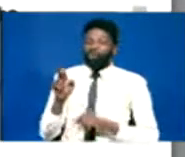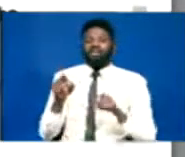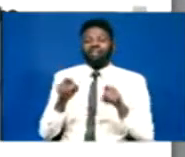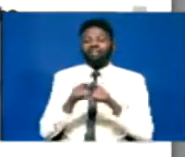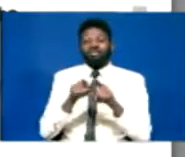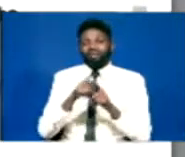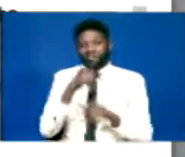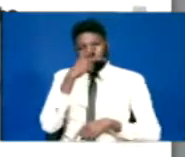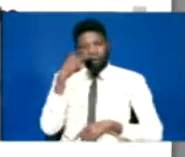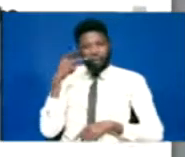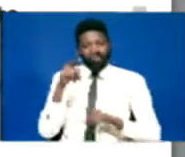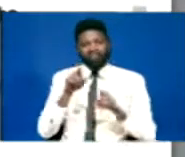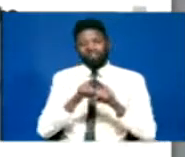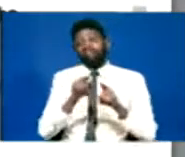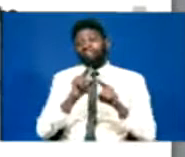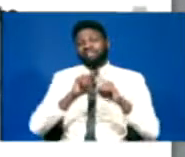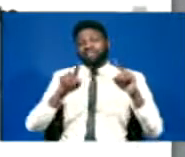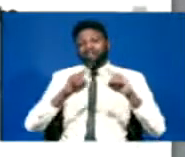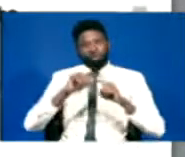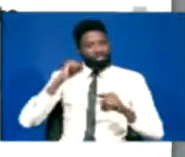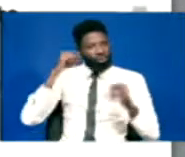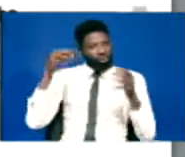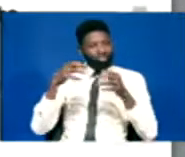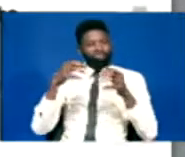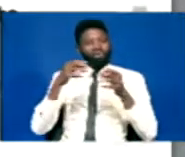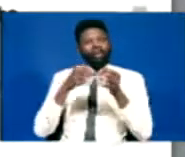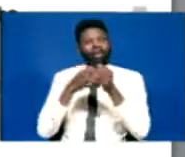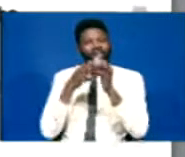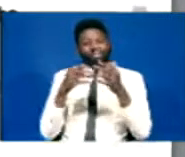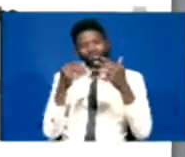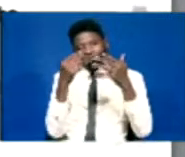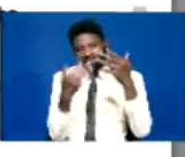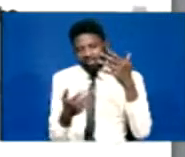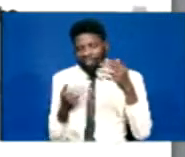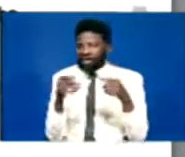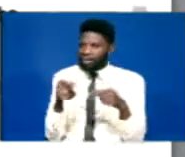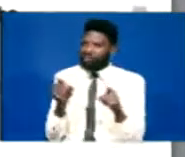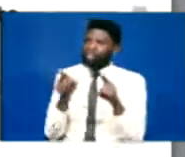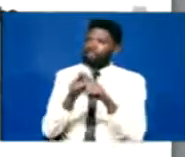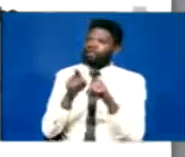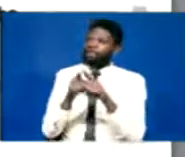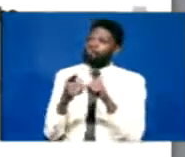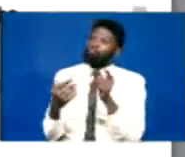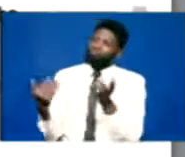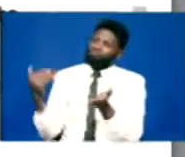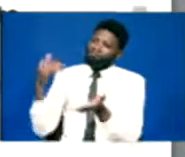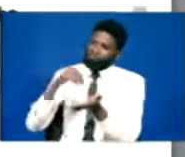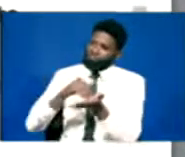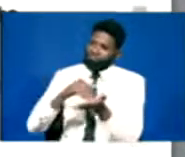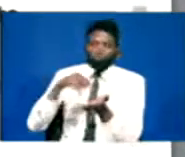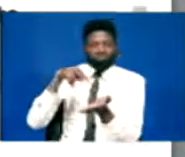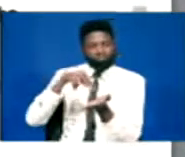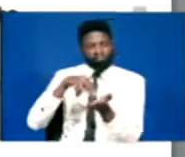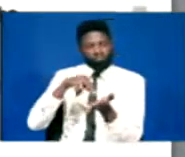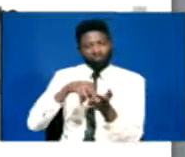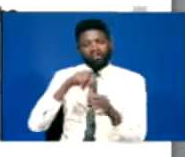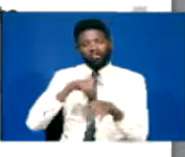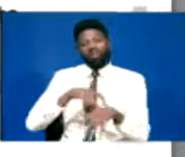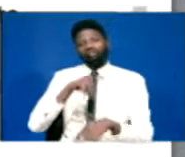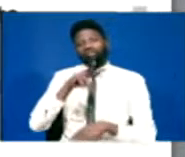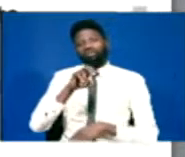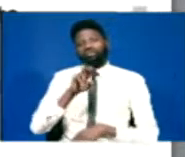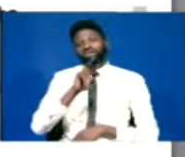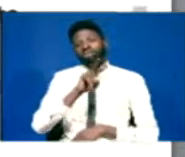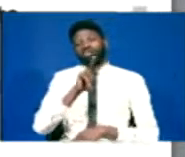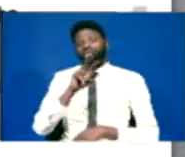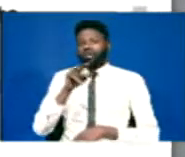other party leaders, and officially through his hat in the race once more, and as of 2022 he was able to